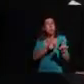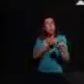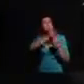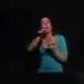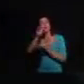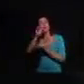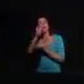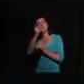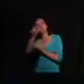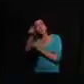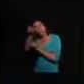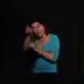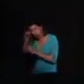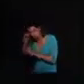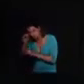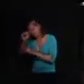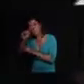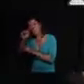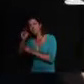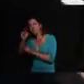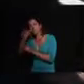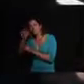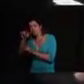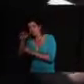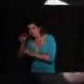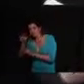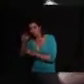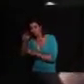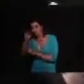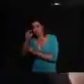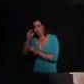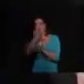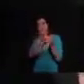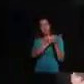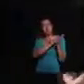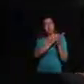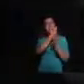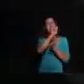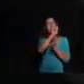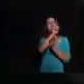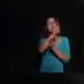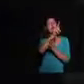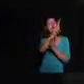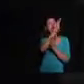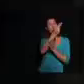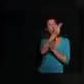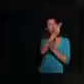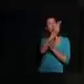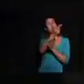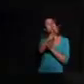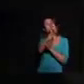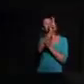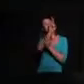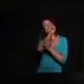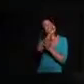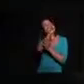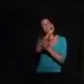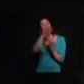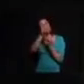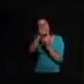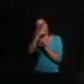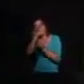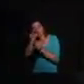or Amazon, or also to her publisher's website, which is authorhouse.com. When you get there, you want to search for her pen name,